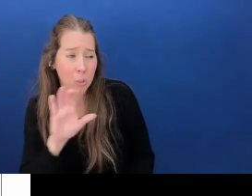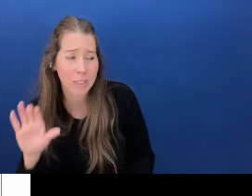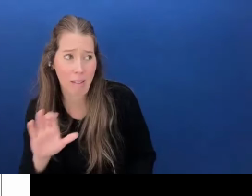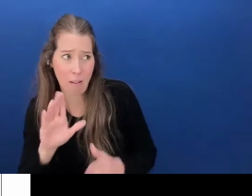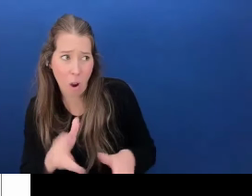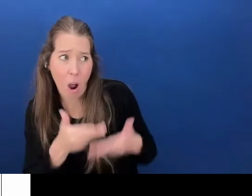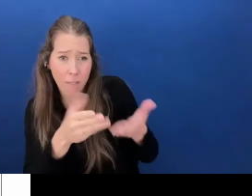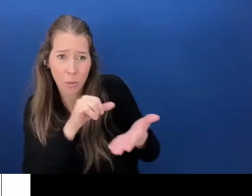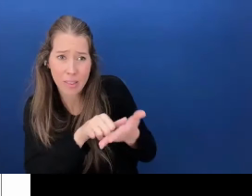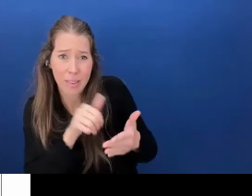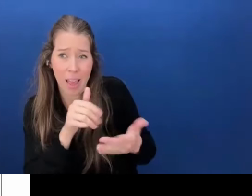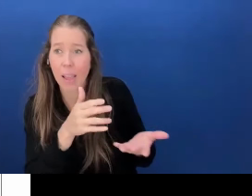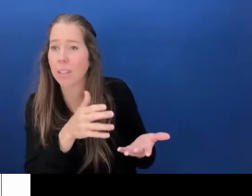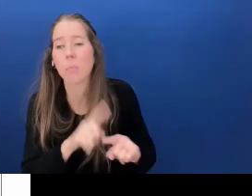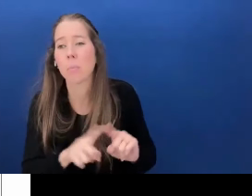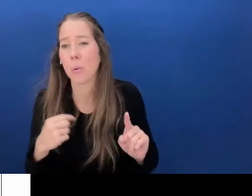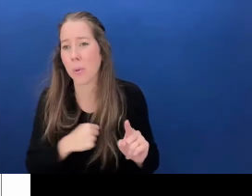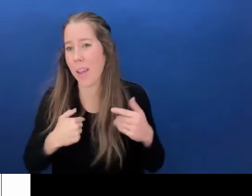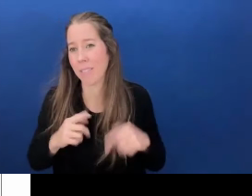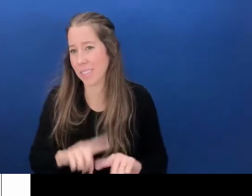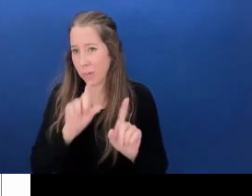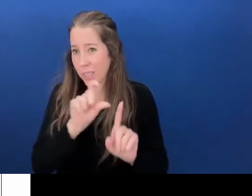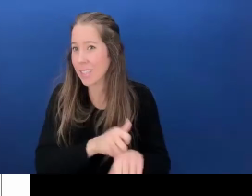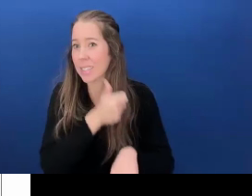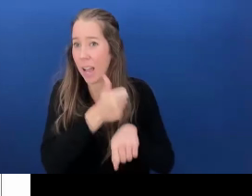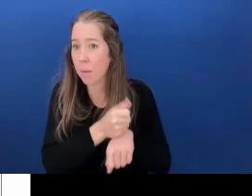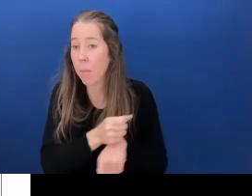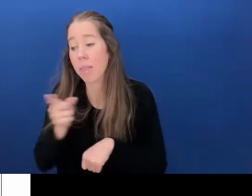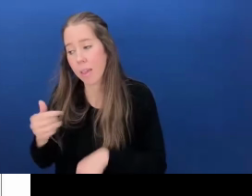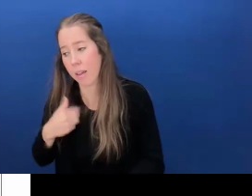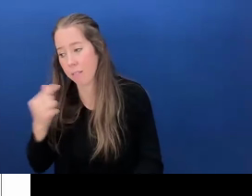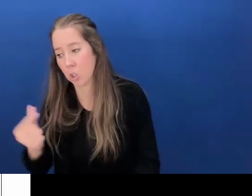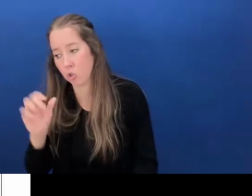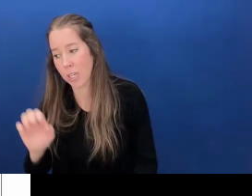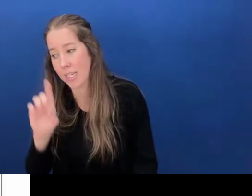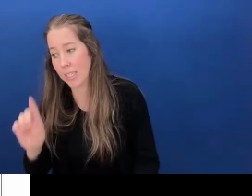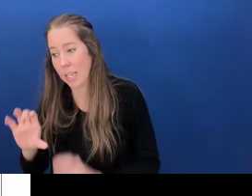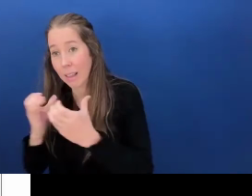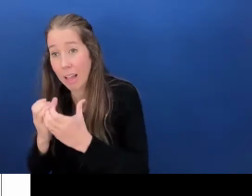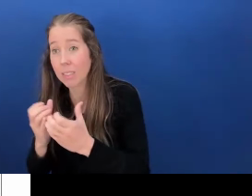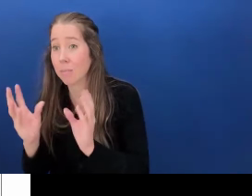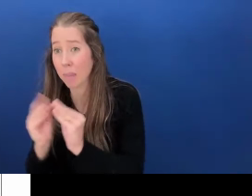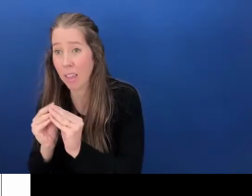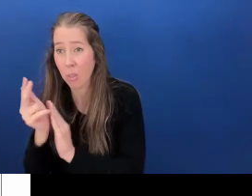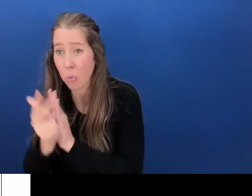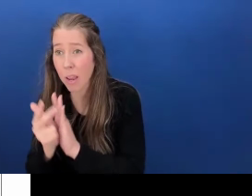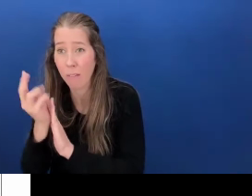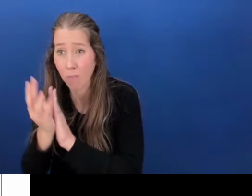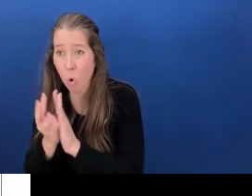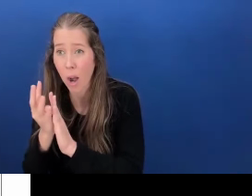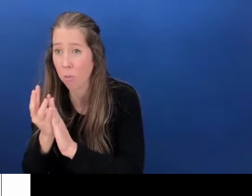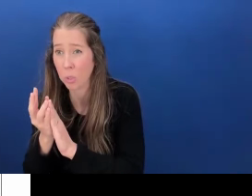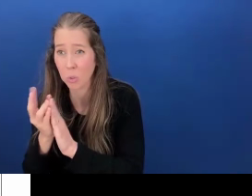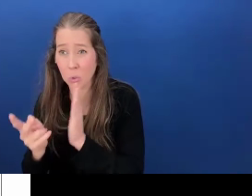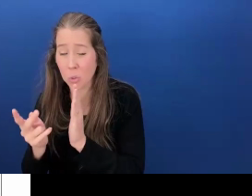this? Well, but we offer it in a different setup. They have GED classes over there where they meet 3 or 4 hours a day, 2 or 3 days a